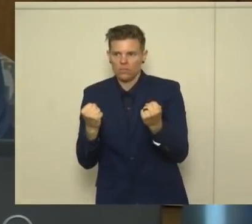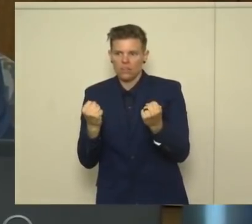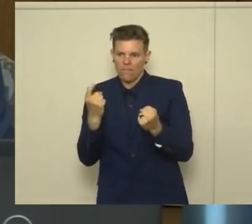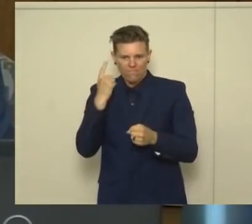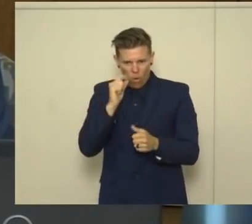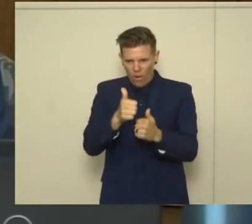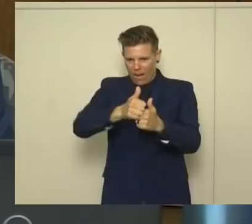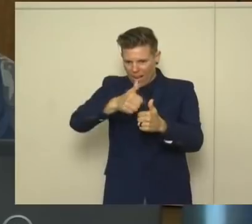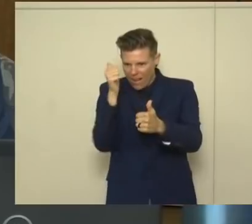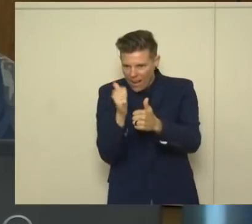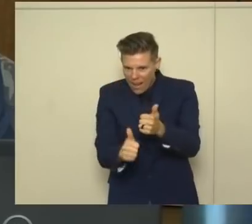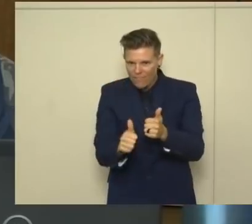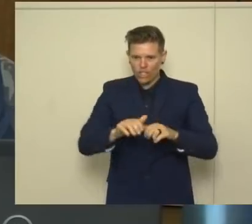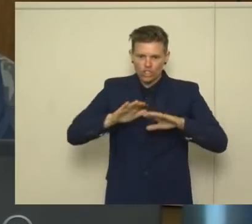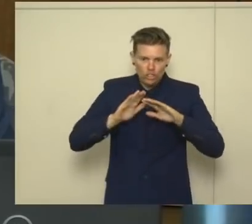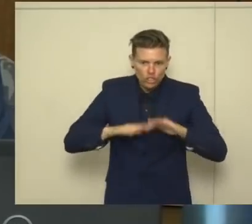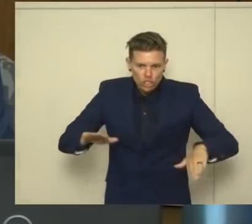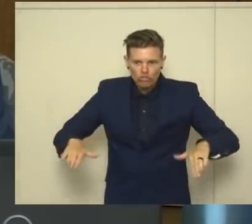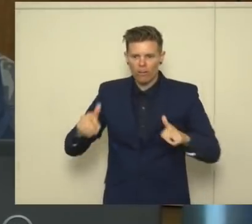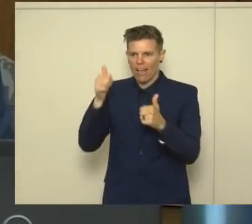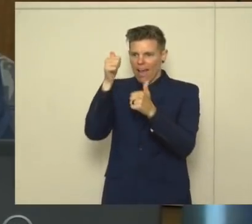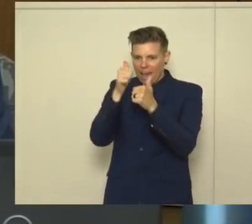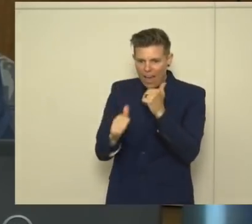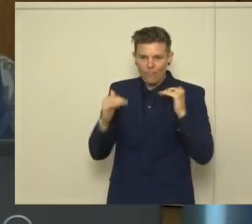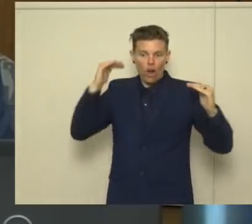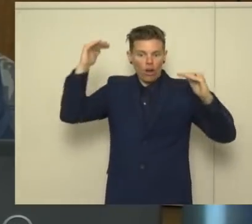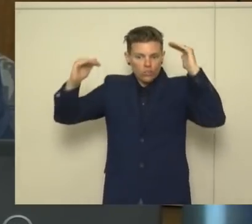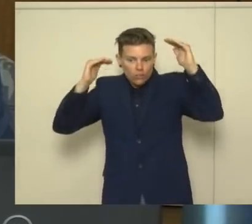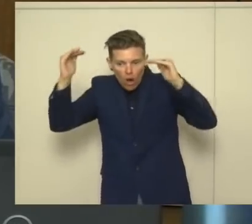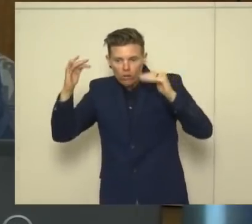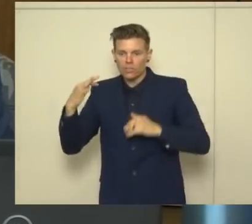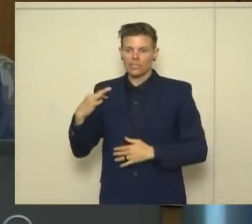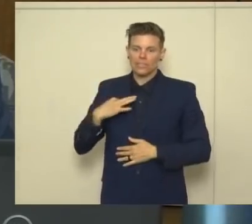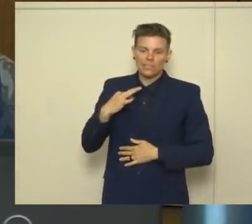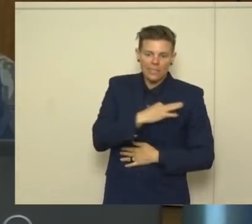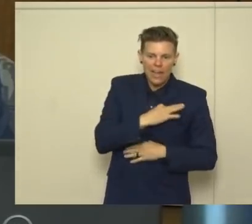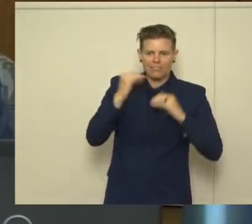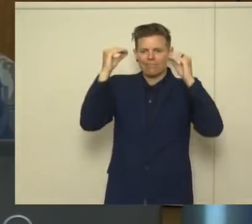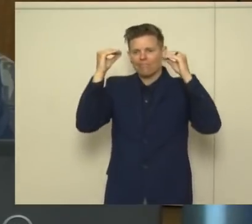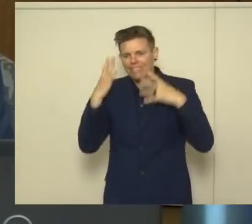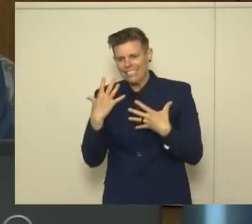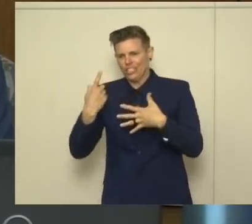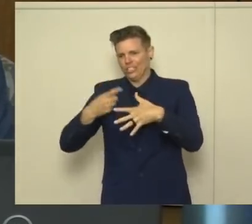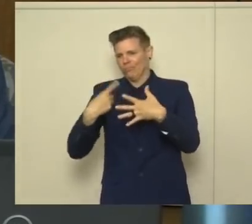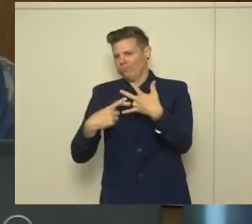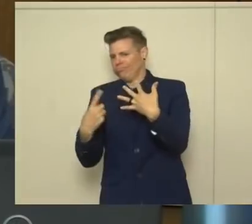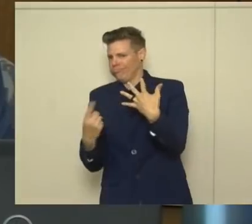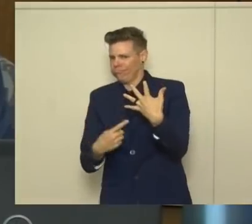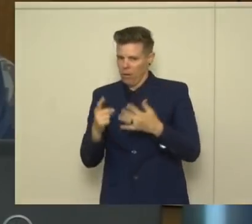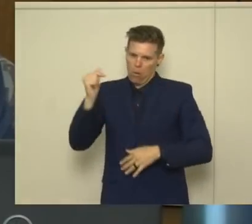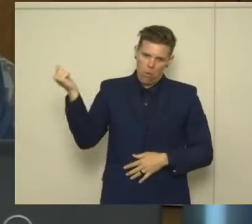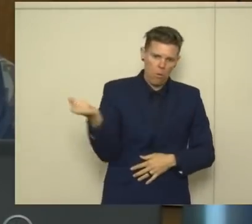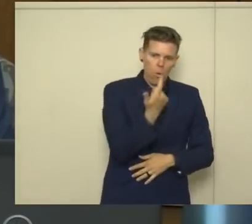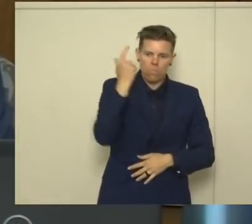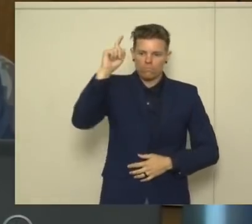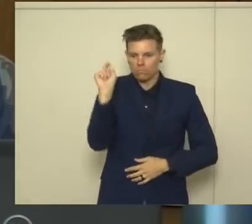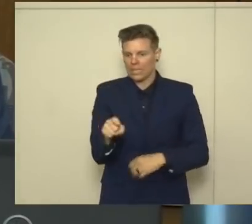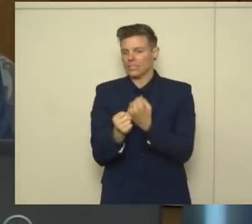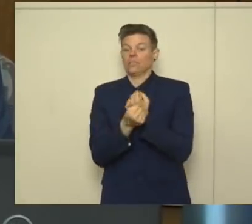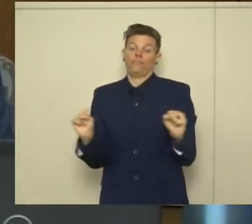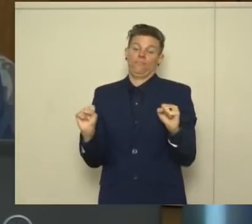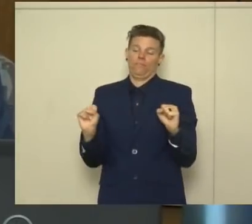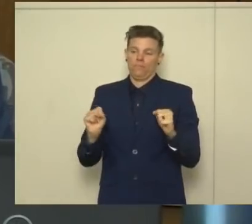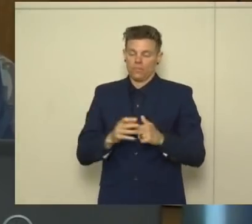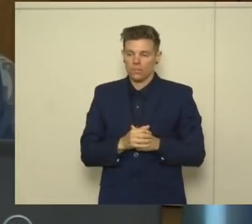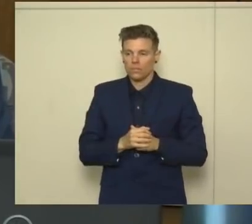staff member educator who comes into a school building when we start bringing students back to campus. And then we also know that despite